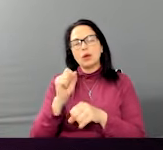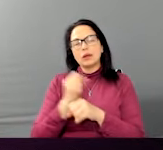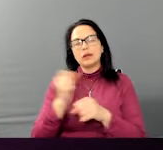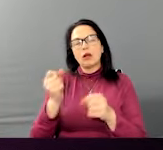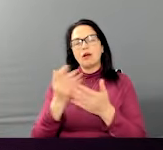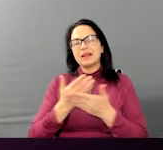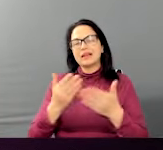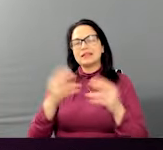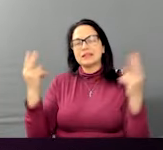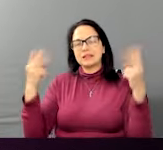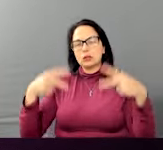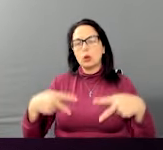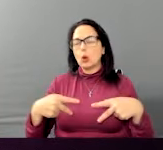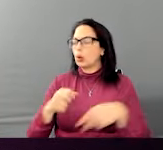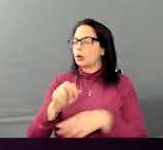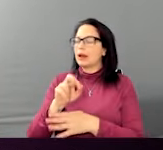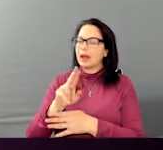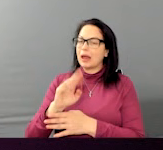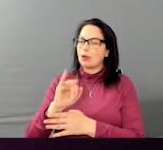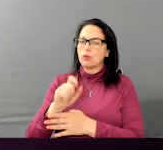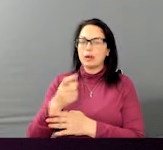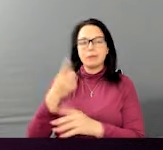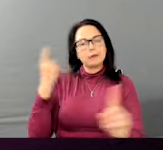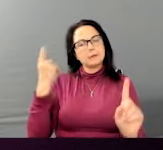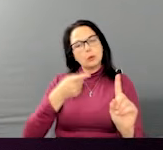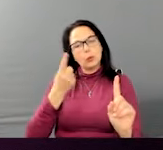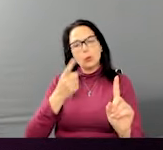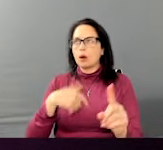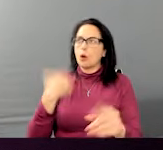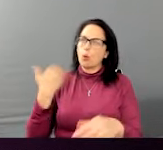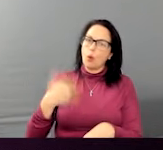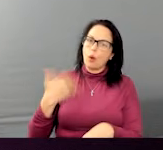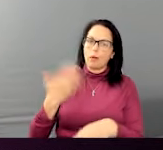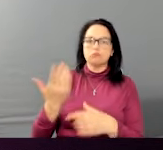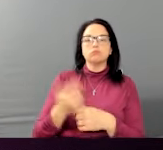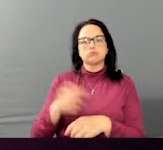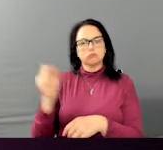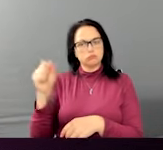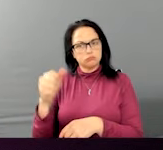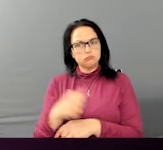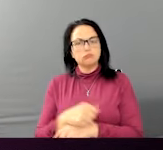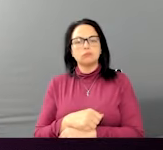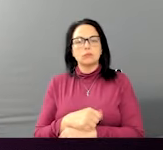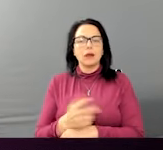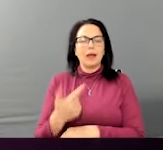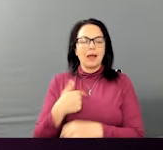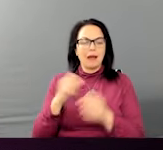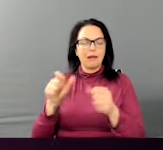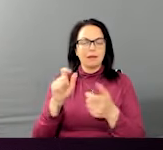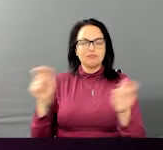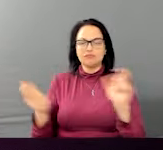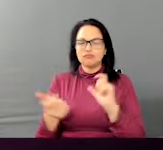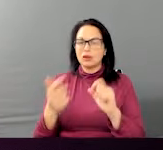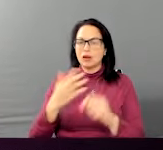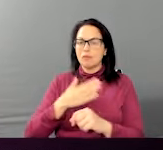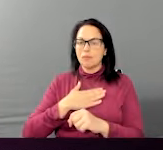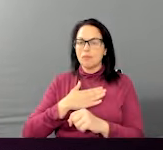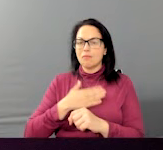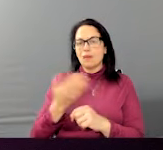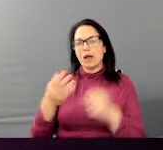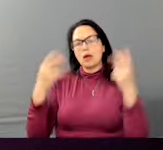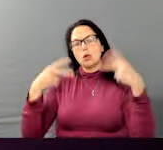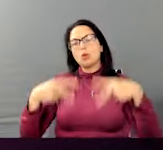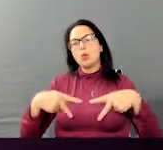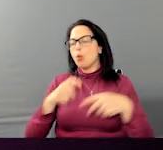just totally nailed, and that's why I decided to join up, is because I can change my existing code